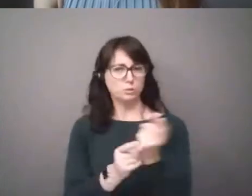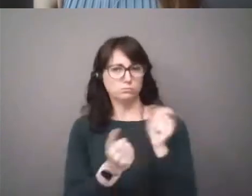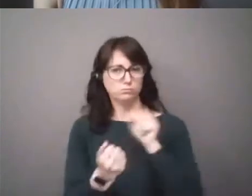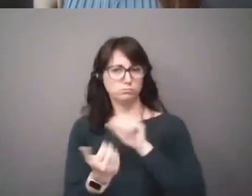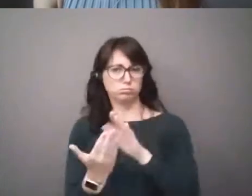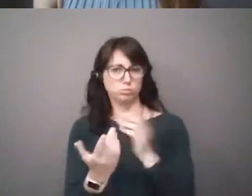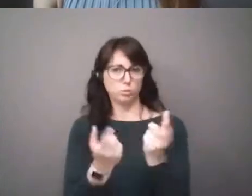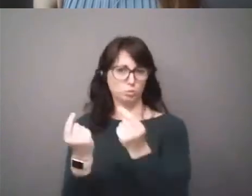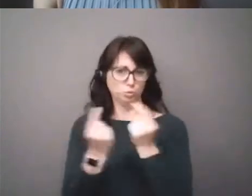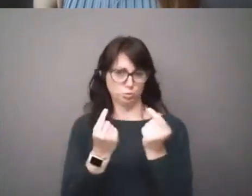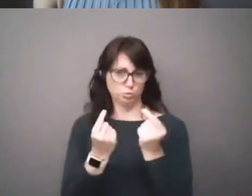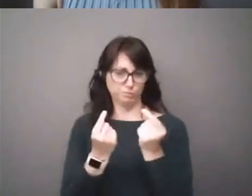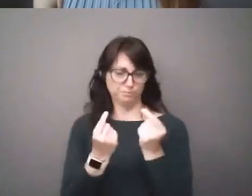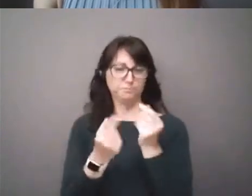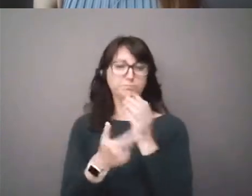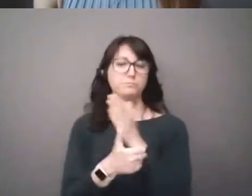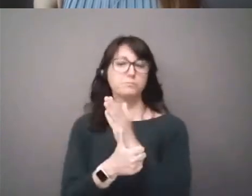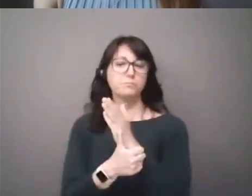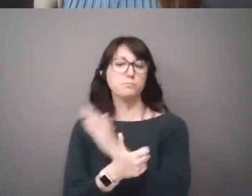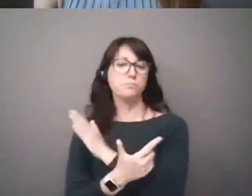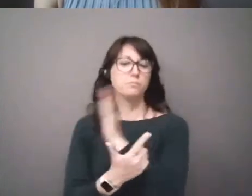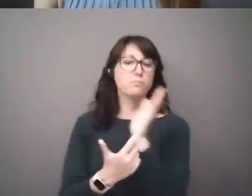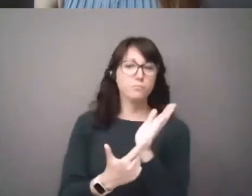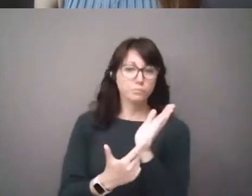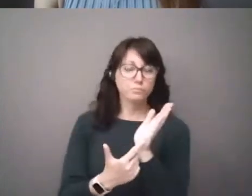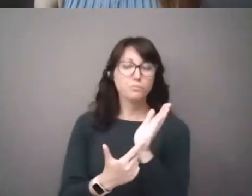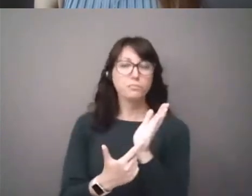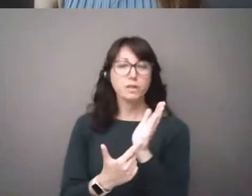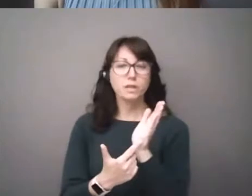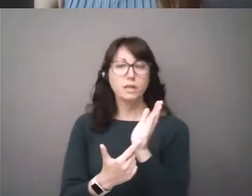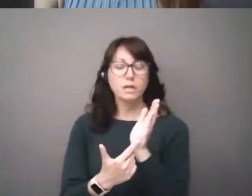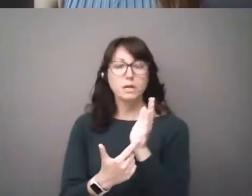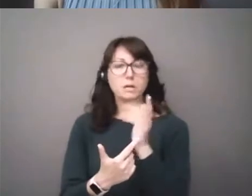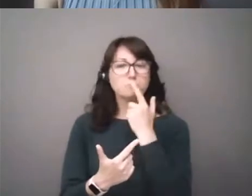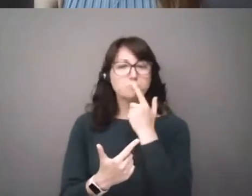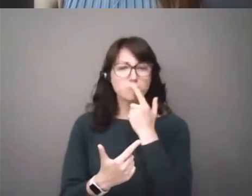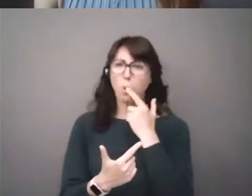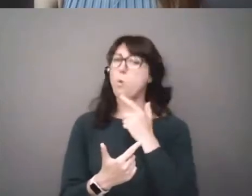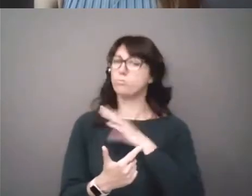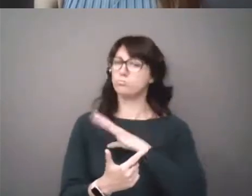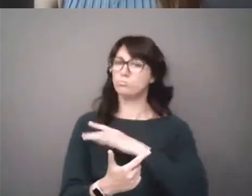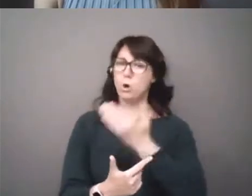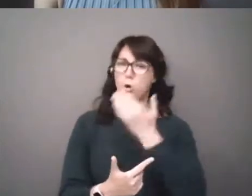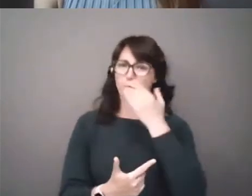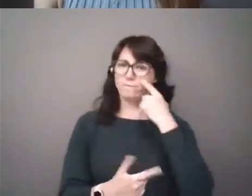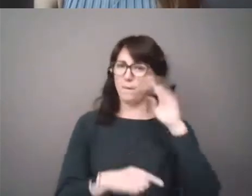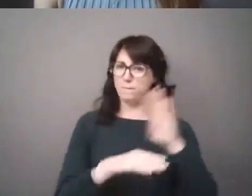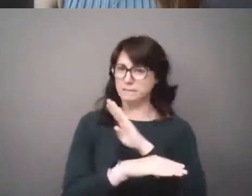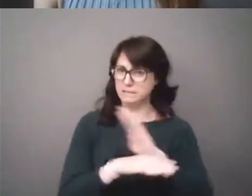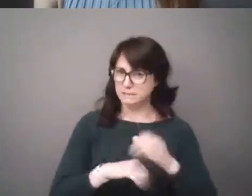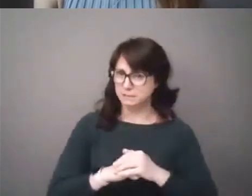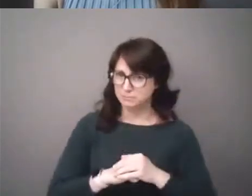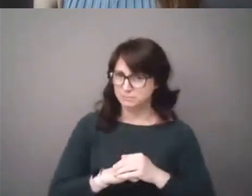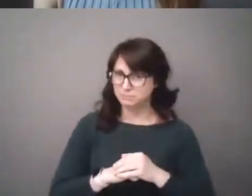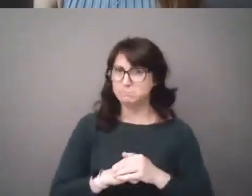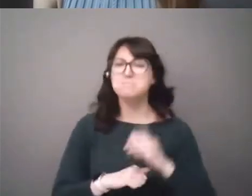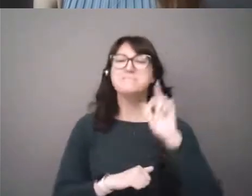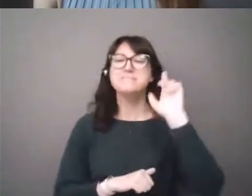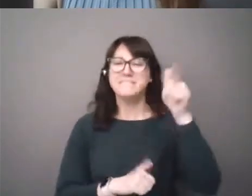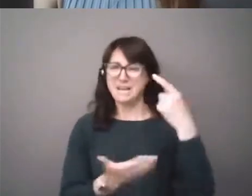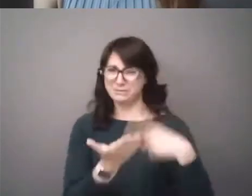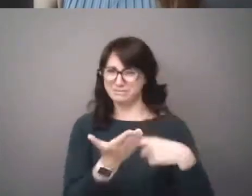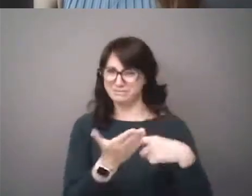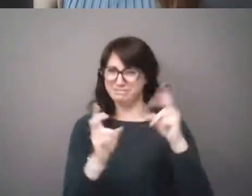We also, in Ontario, they looked at it's good for business. And I want to talk a little bit about that later as